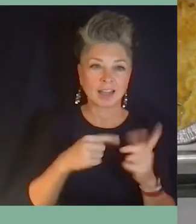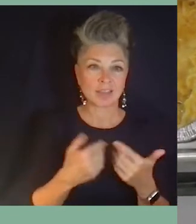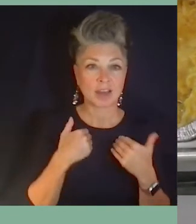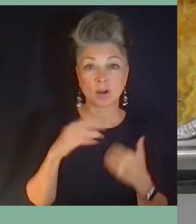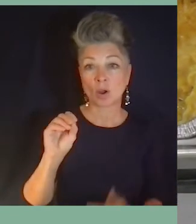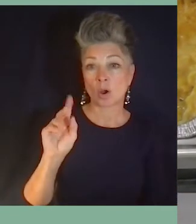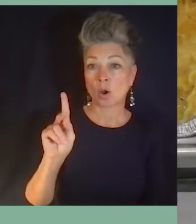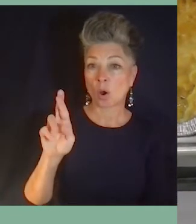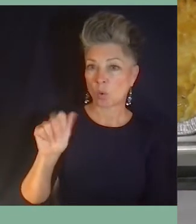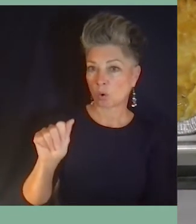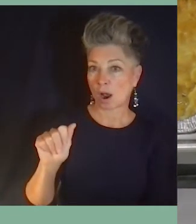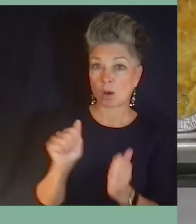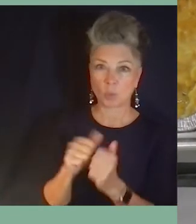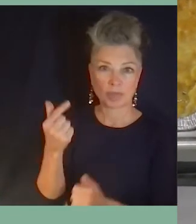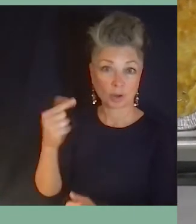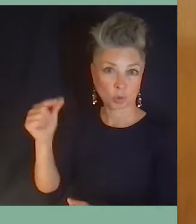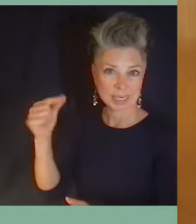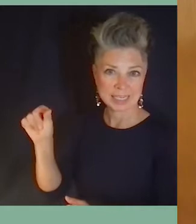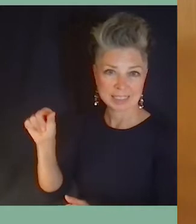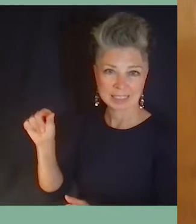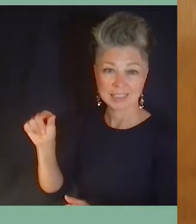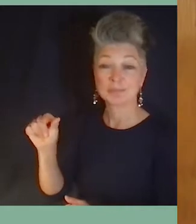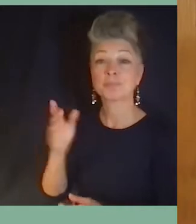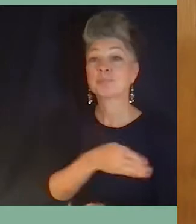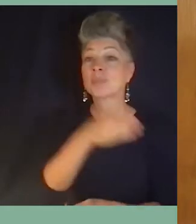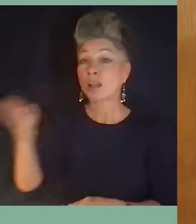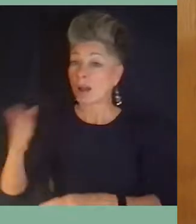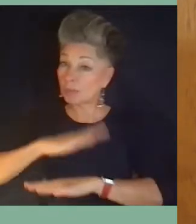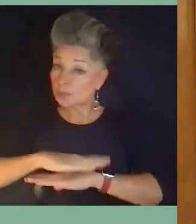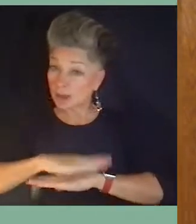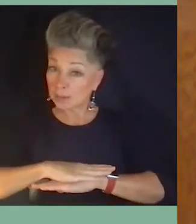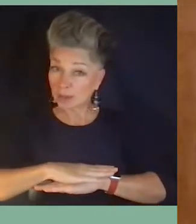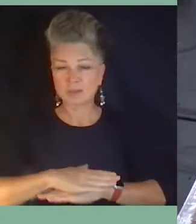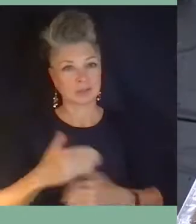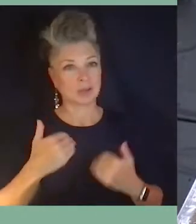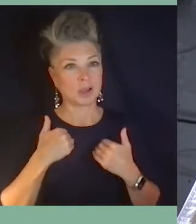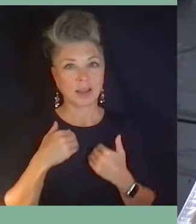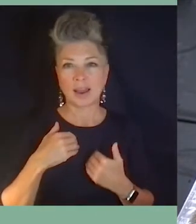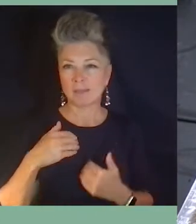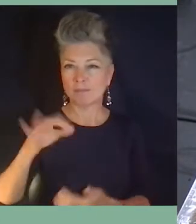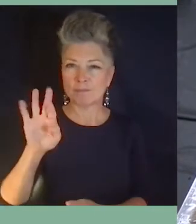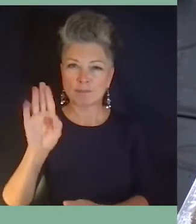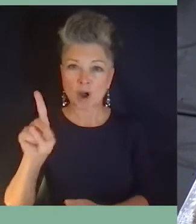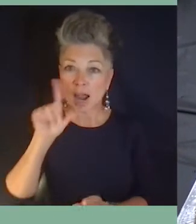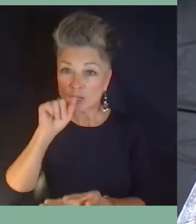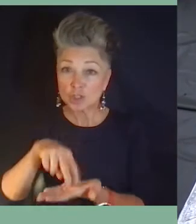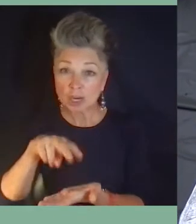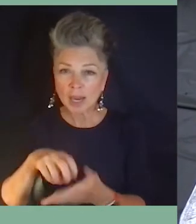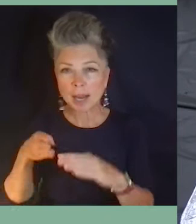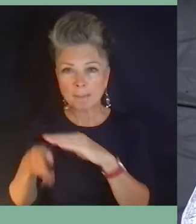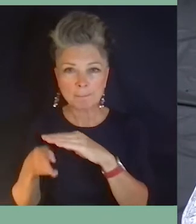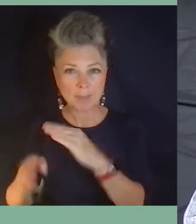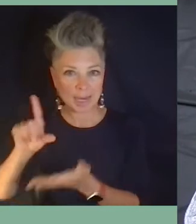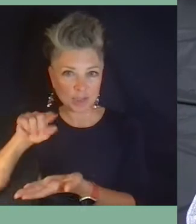and we have okra here to go with our greens. As we go over to the other table, over here we have fried chicken and baked